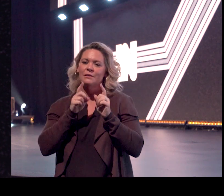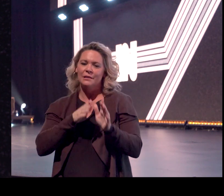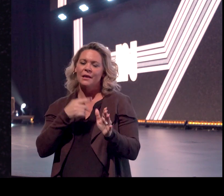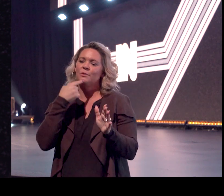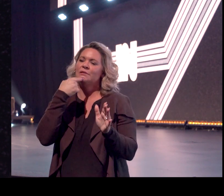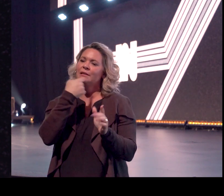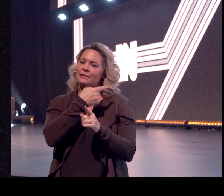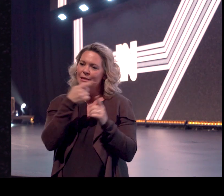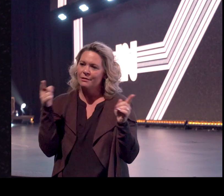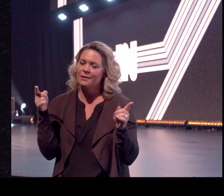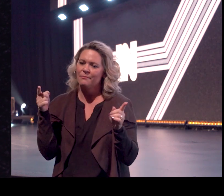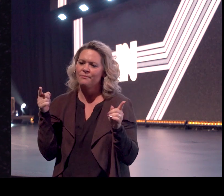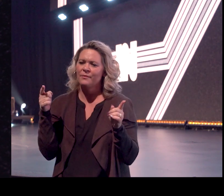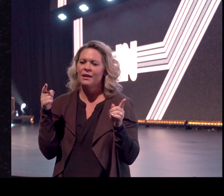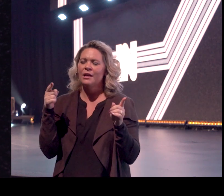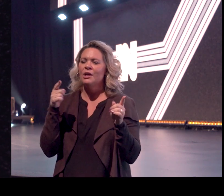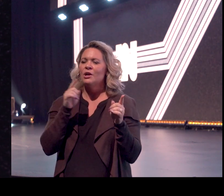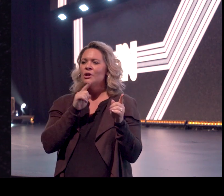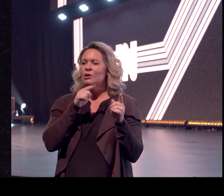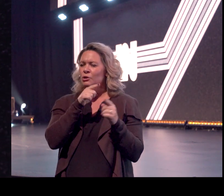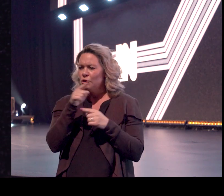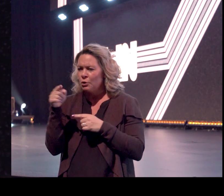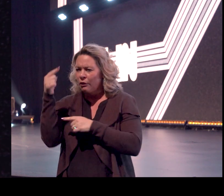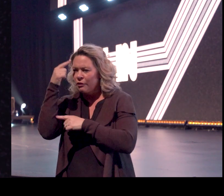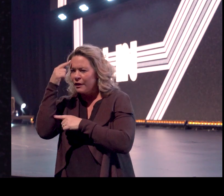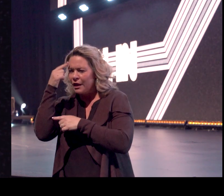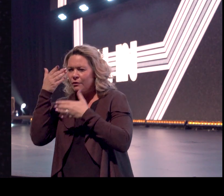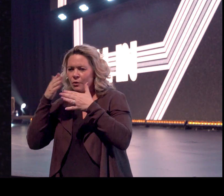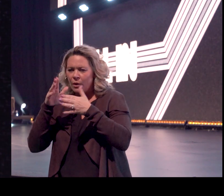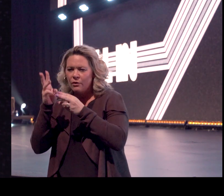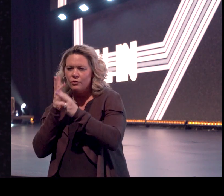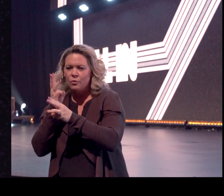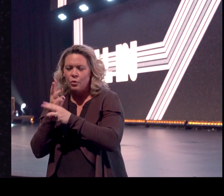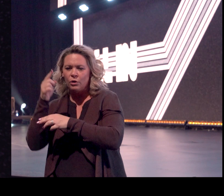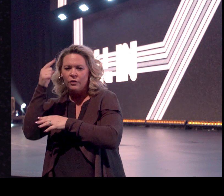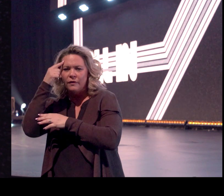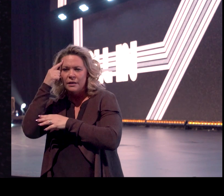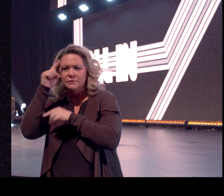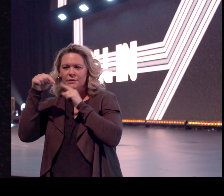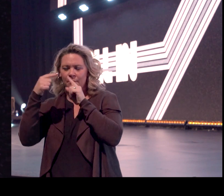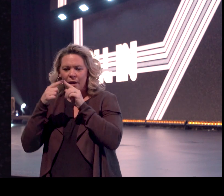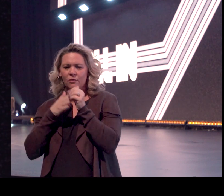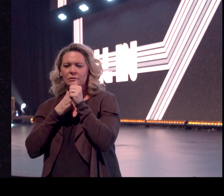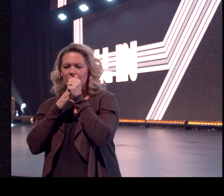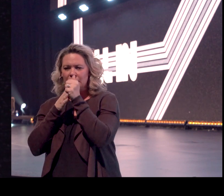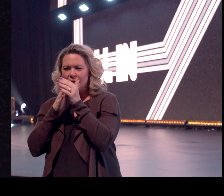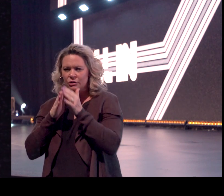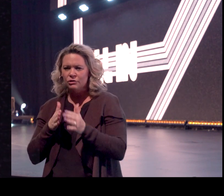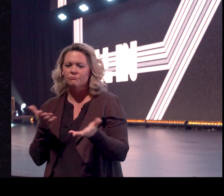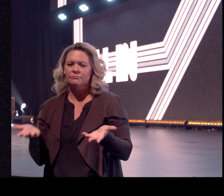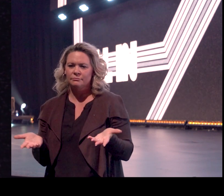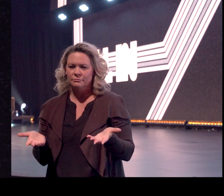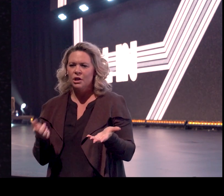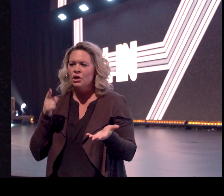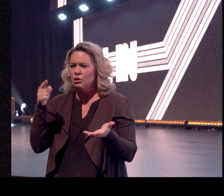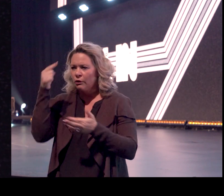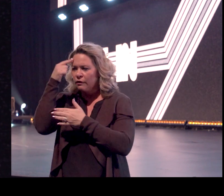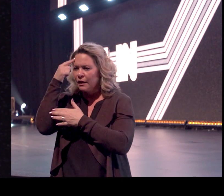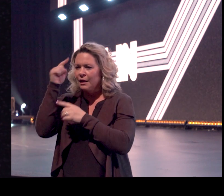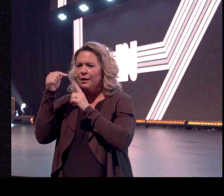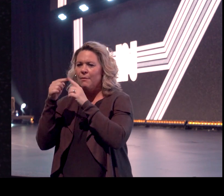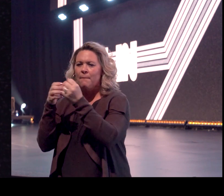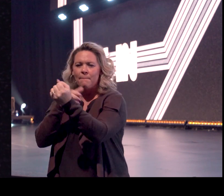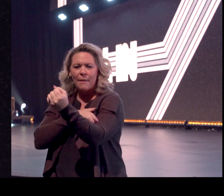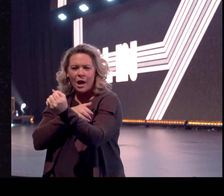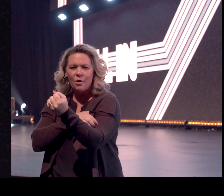the disciples together, and he says this. He says, you're thinking the way the world thinks about leadership.